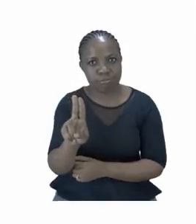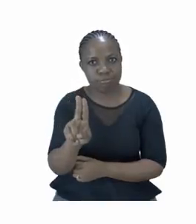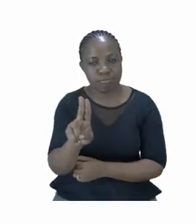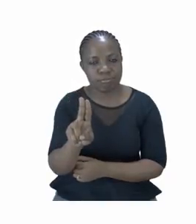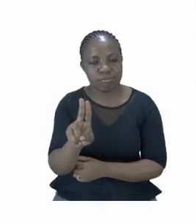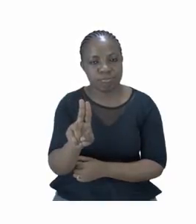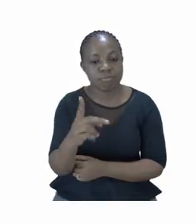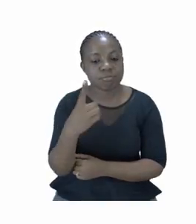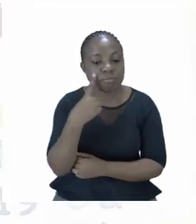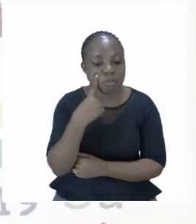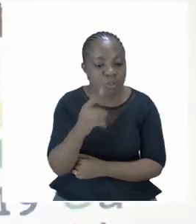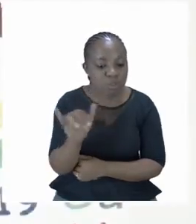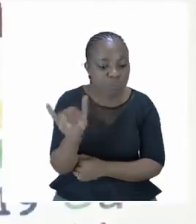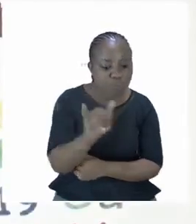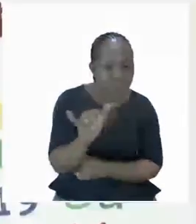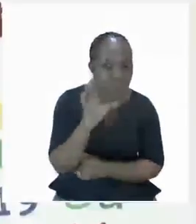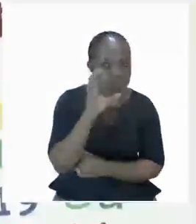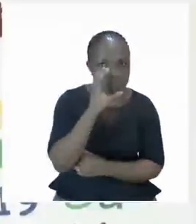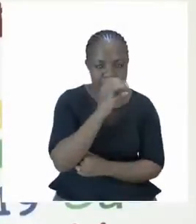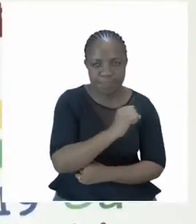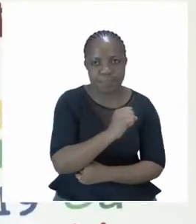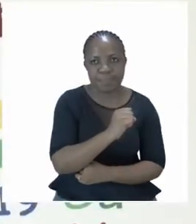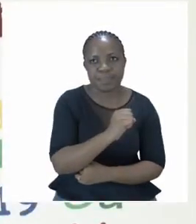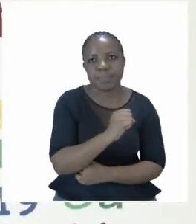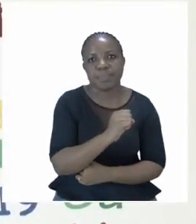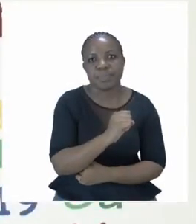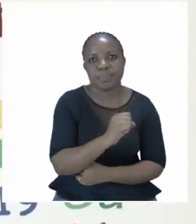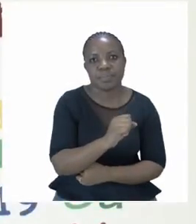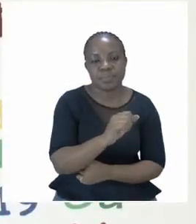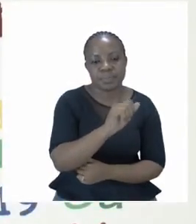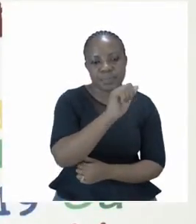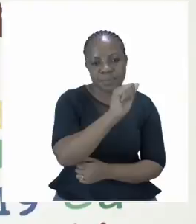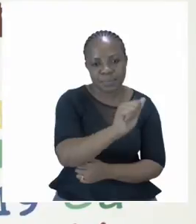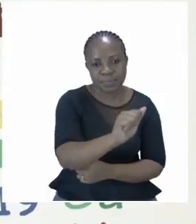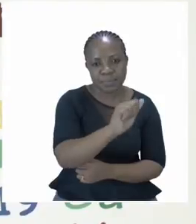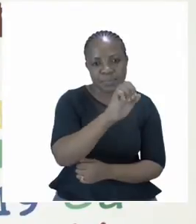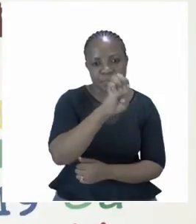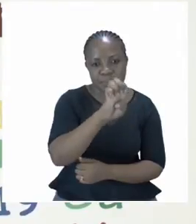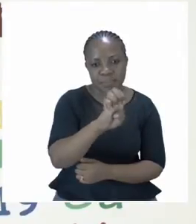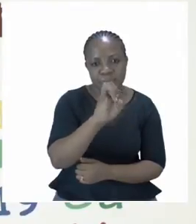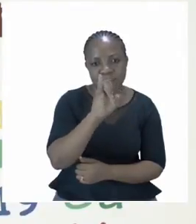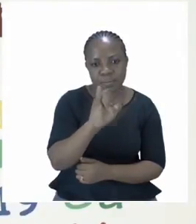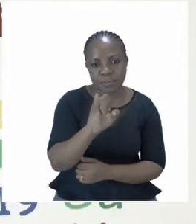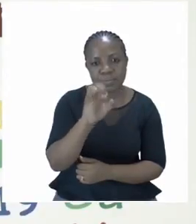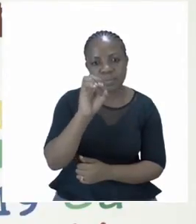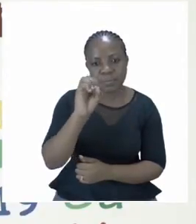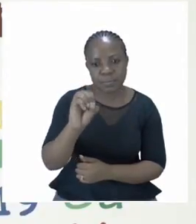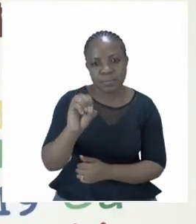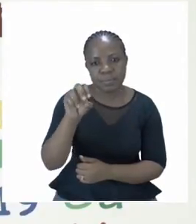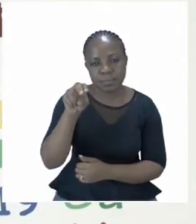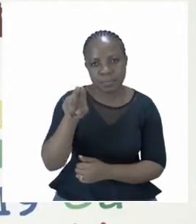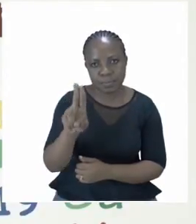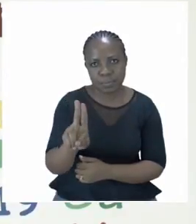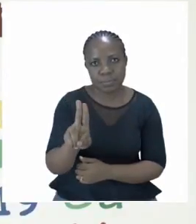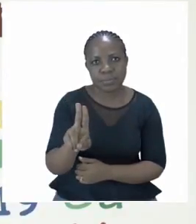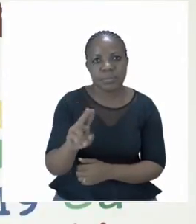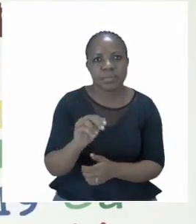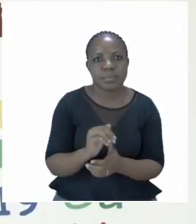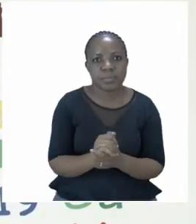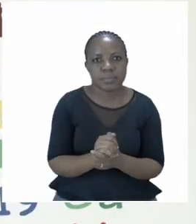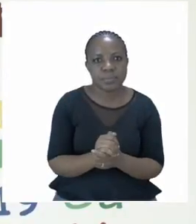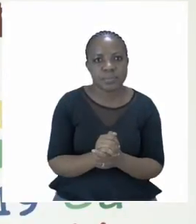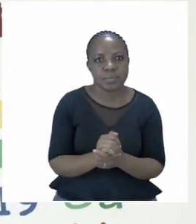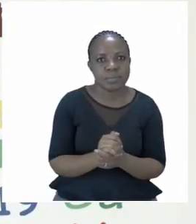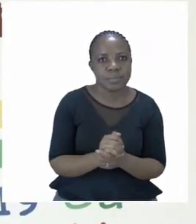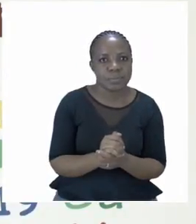A, E, I, O, and U. But when we sound them